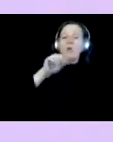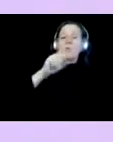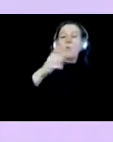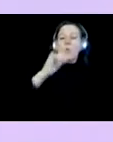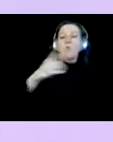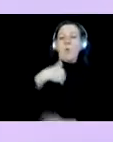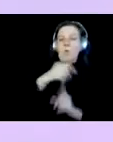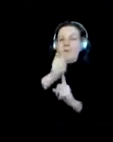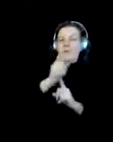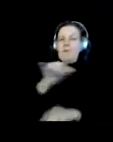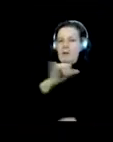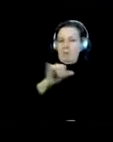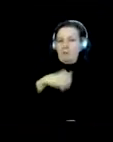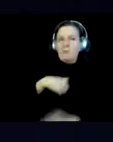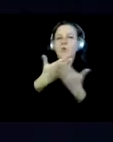to their destinations.